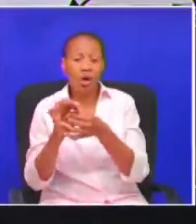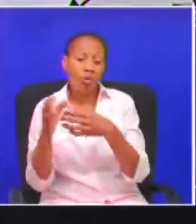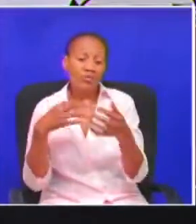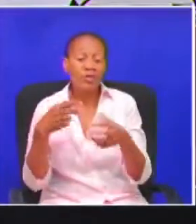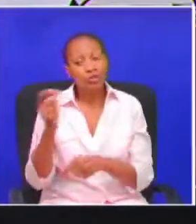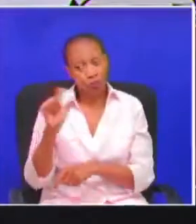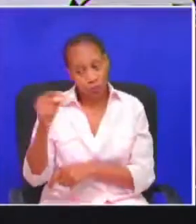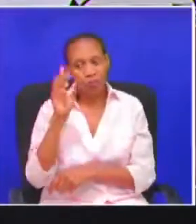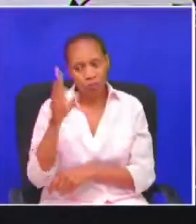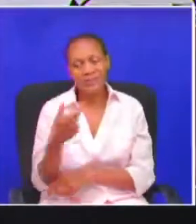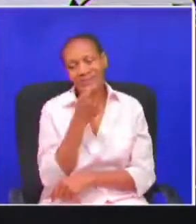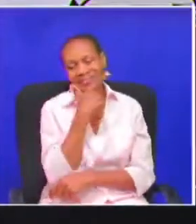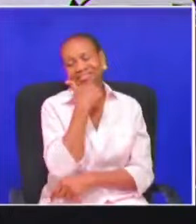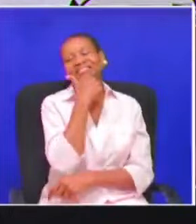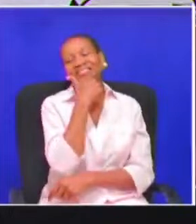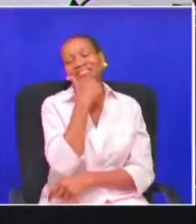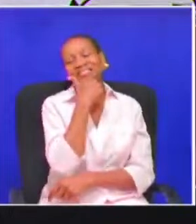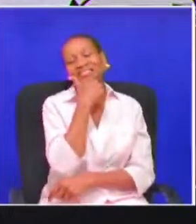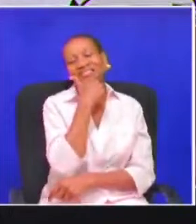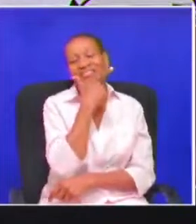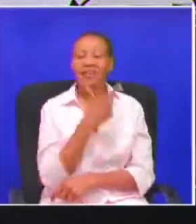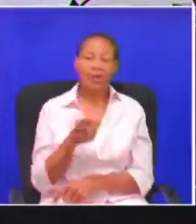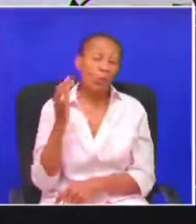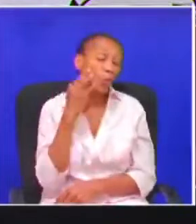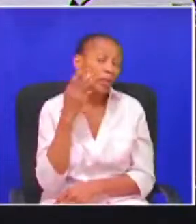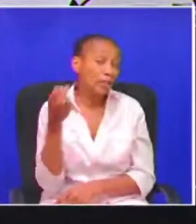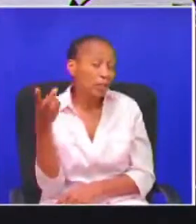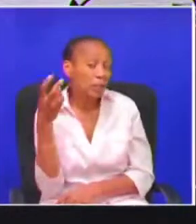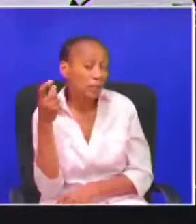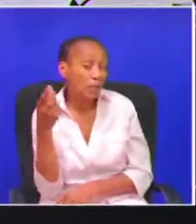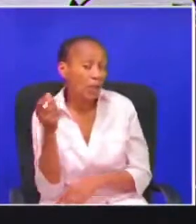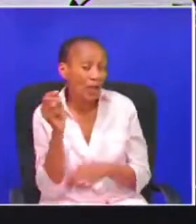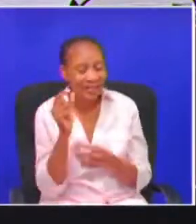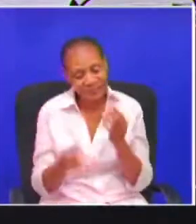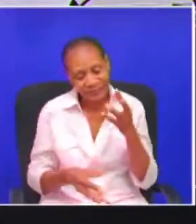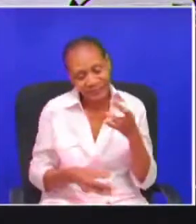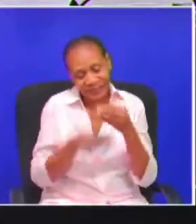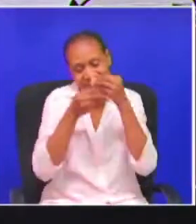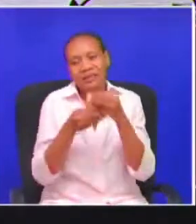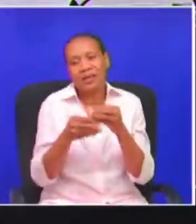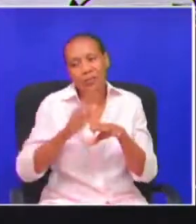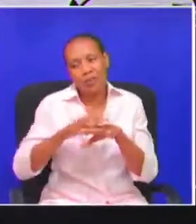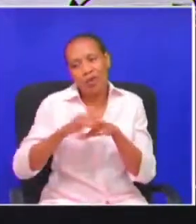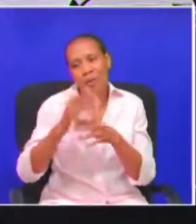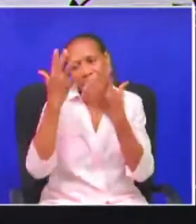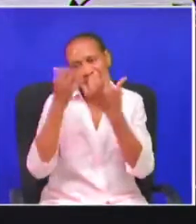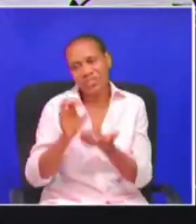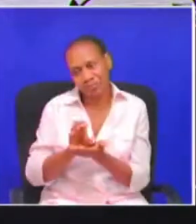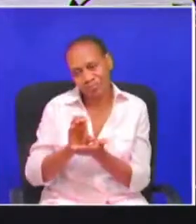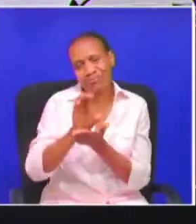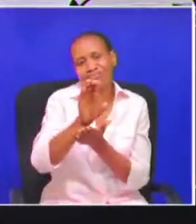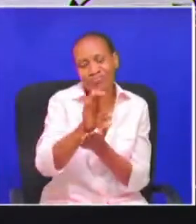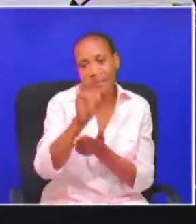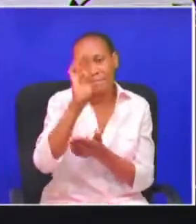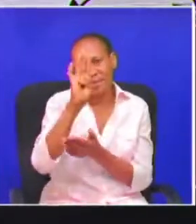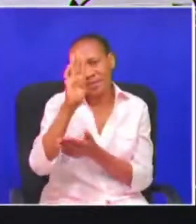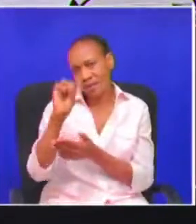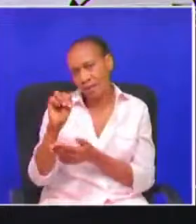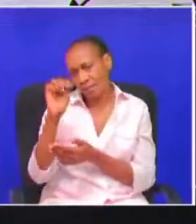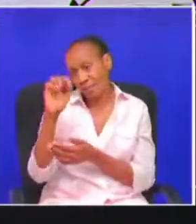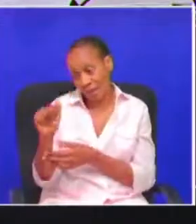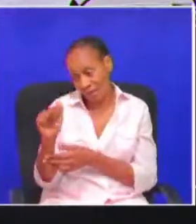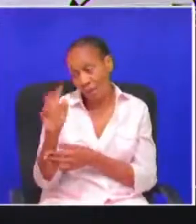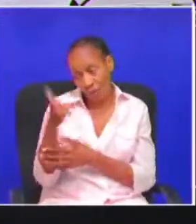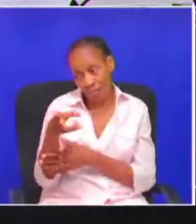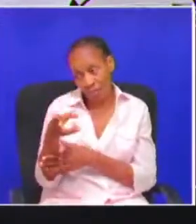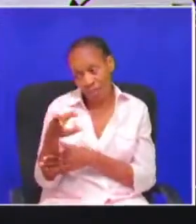smiling when he hears that, yes, there will be a little bit more additional money that will be given to the BMA. And so will